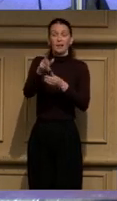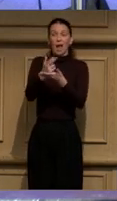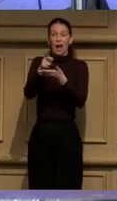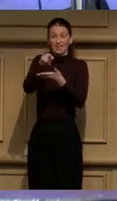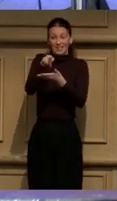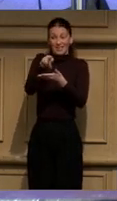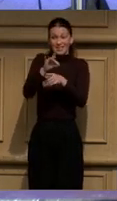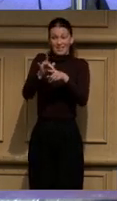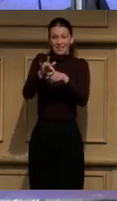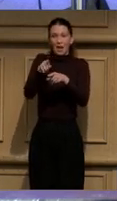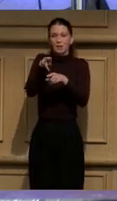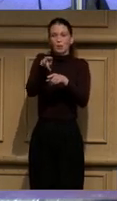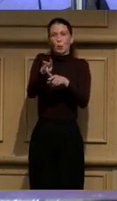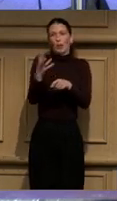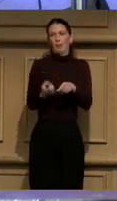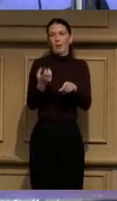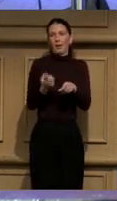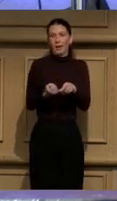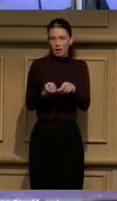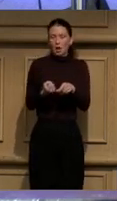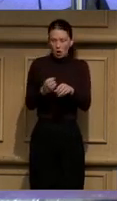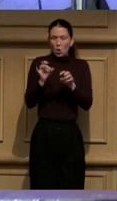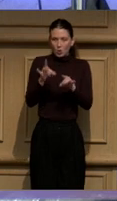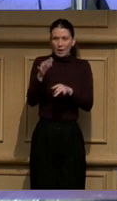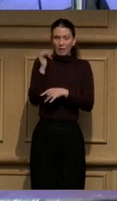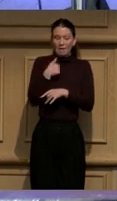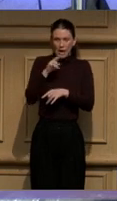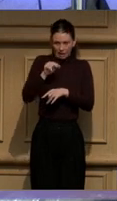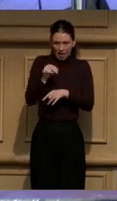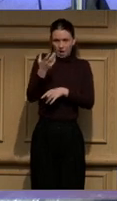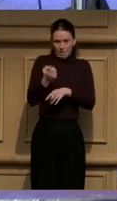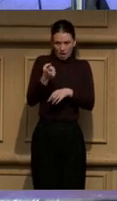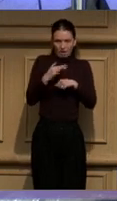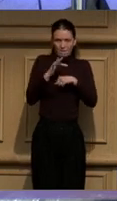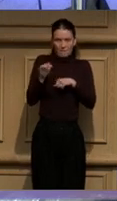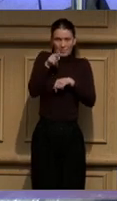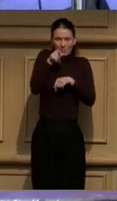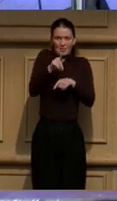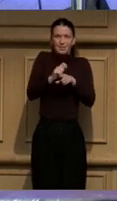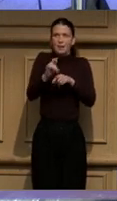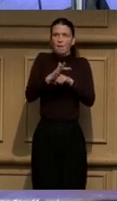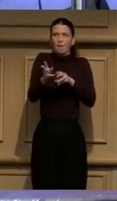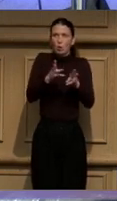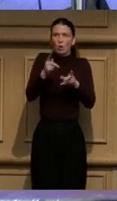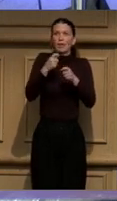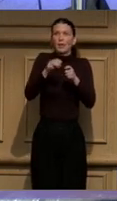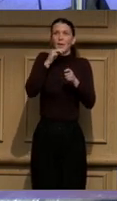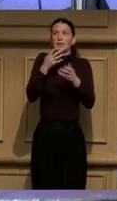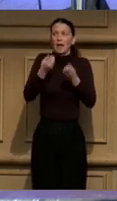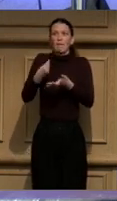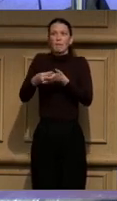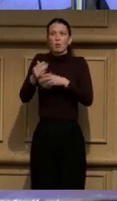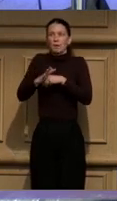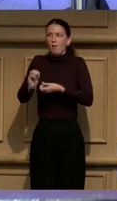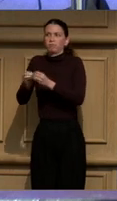And I suppose, like, if I could get really concrete about that, like, in a composing profession, it's often stuff like arranging or, you know,